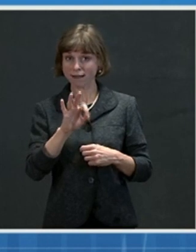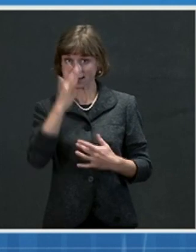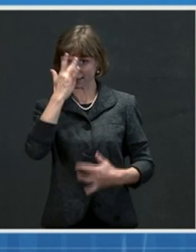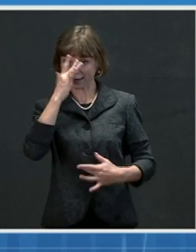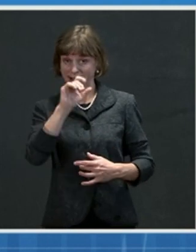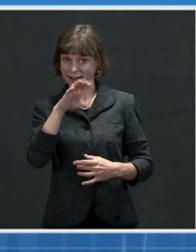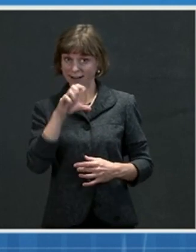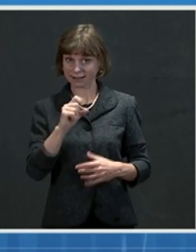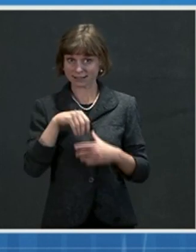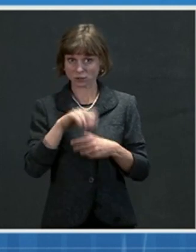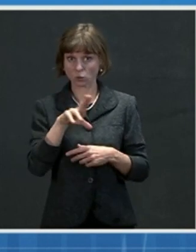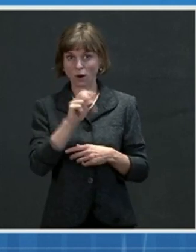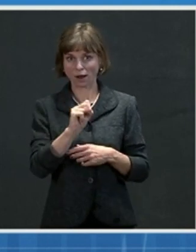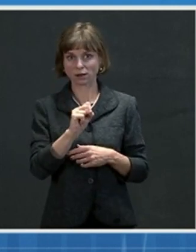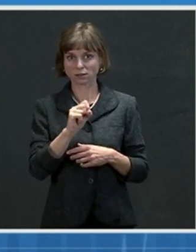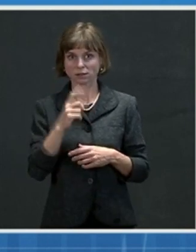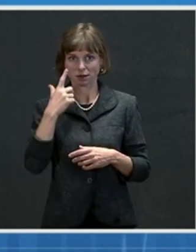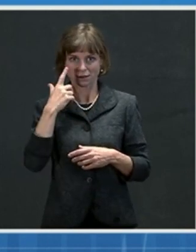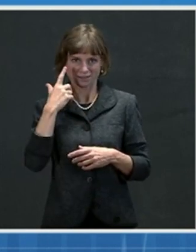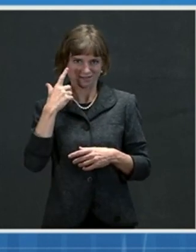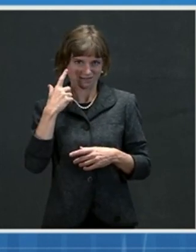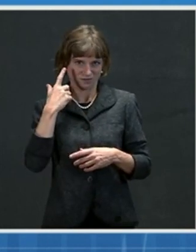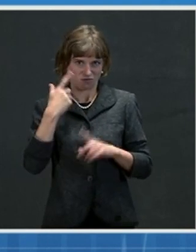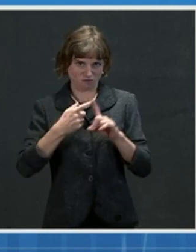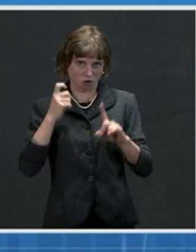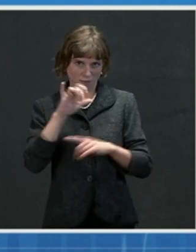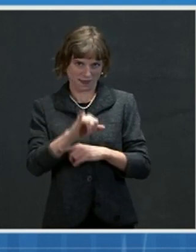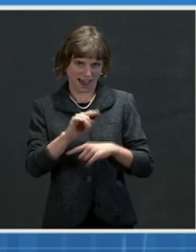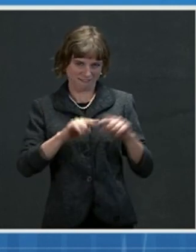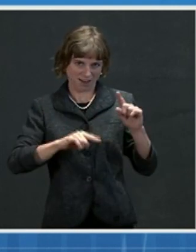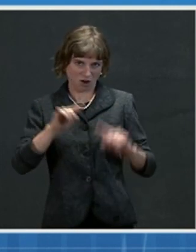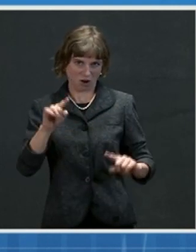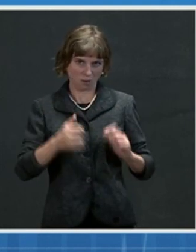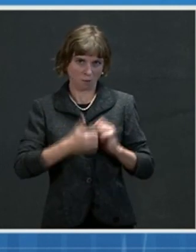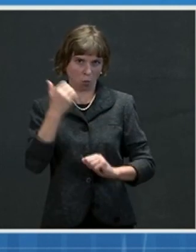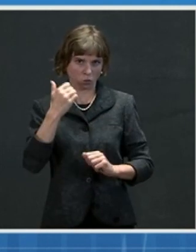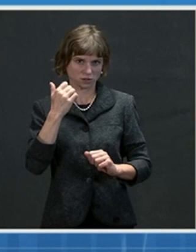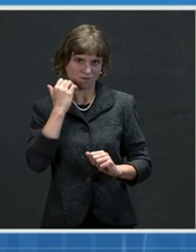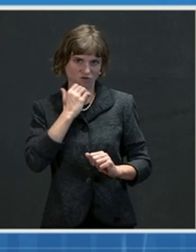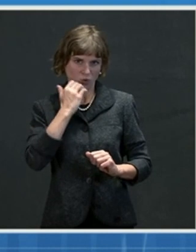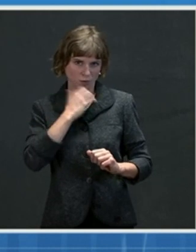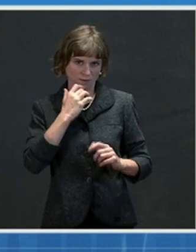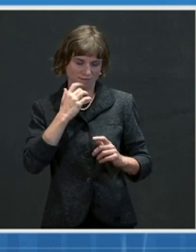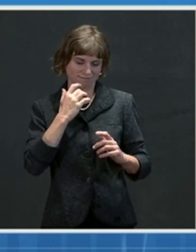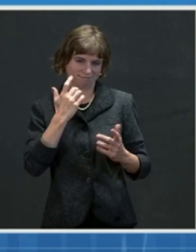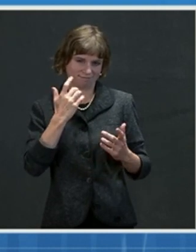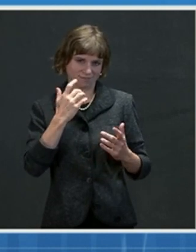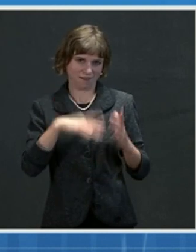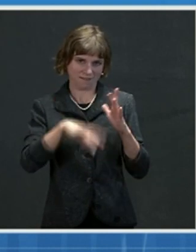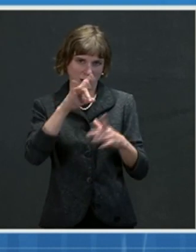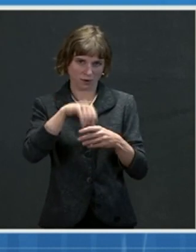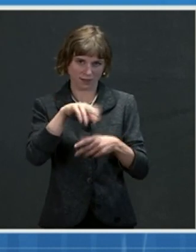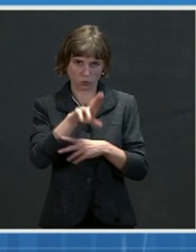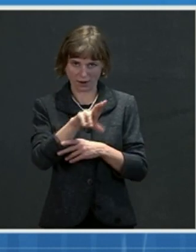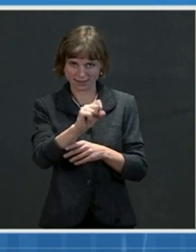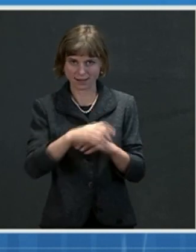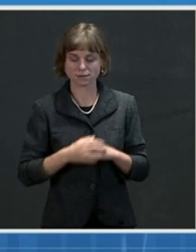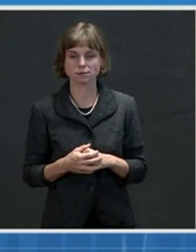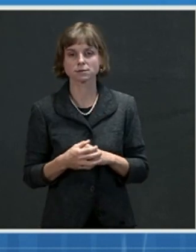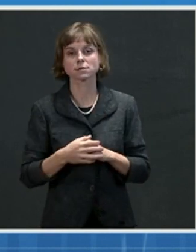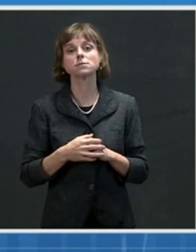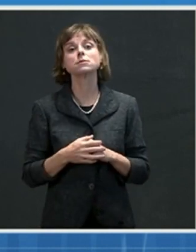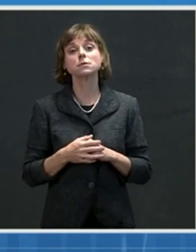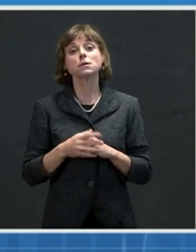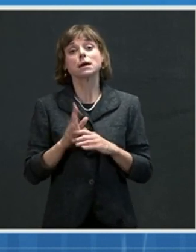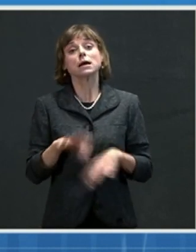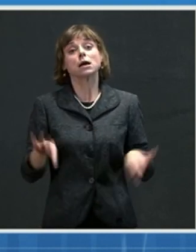to the B.1.1.7 variant, the variant most frequently found in the United States. It's important to note that some